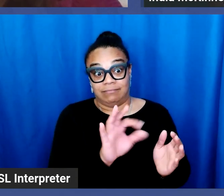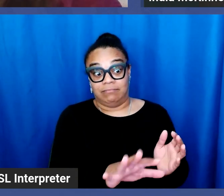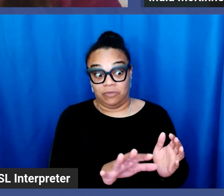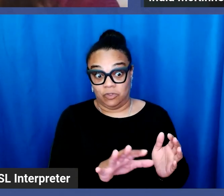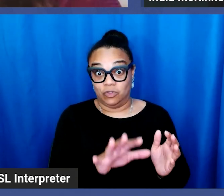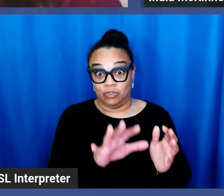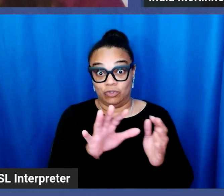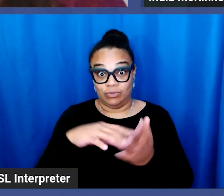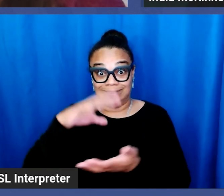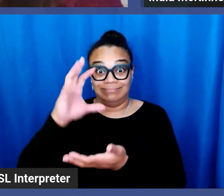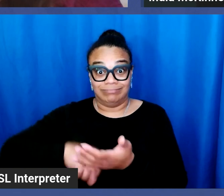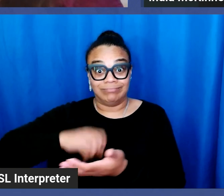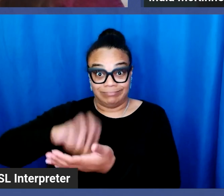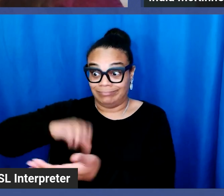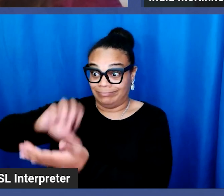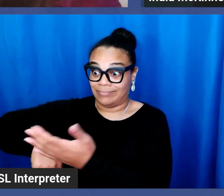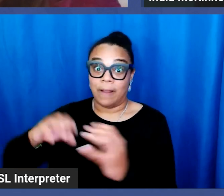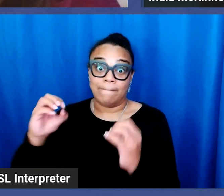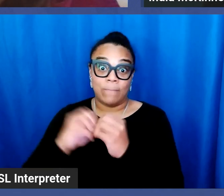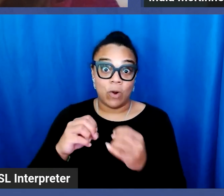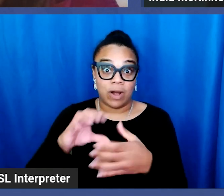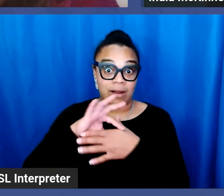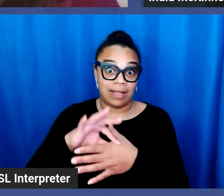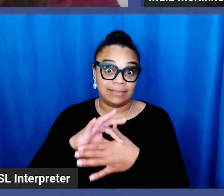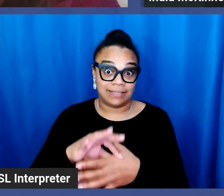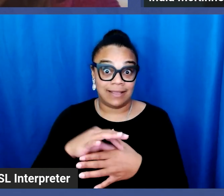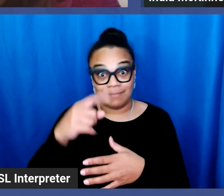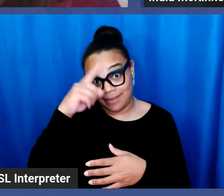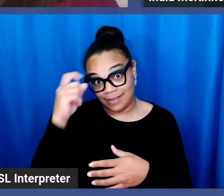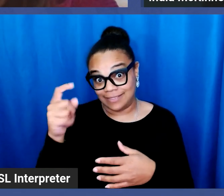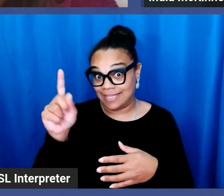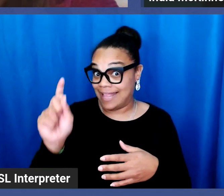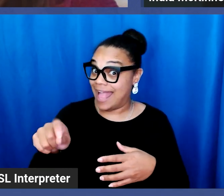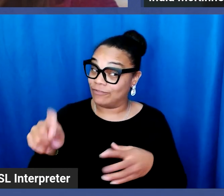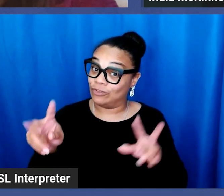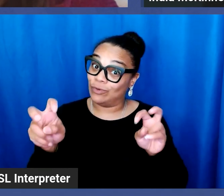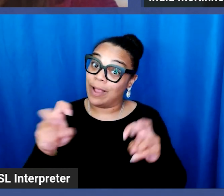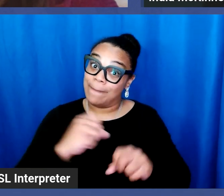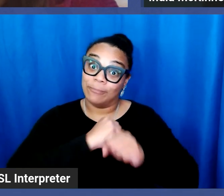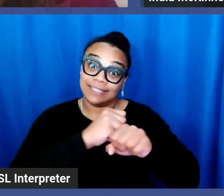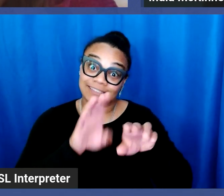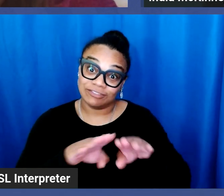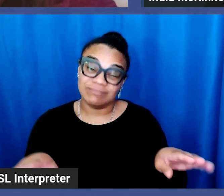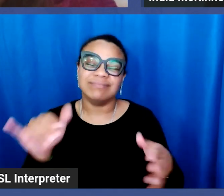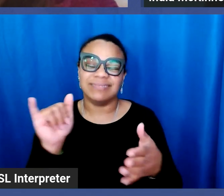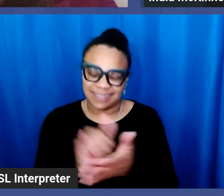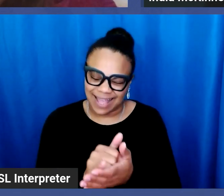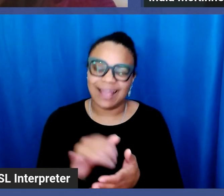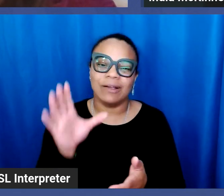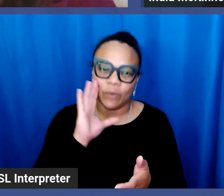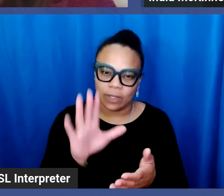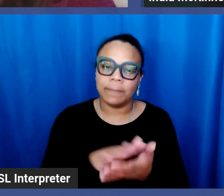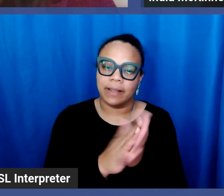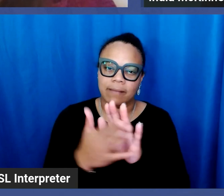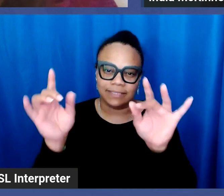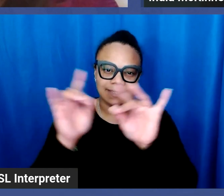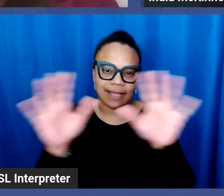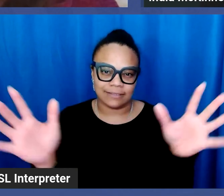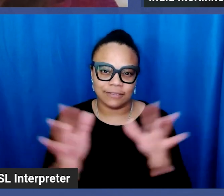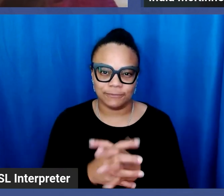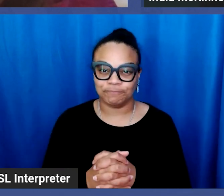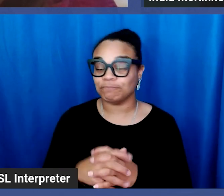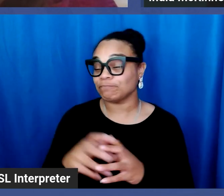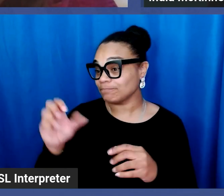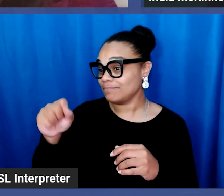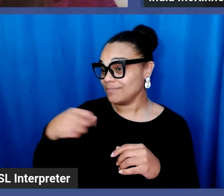in the name of protecting the children is just a recipe for disaster, in our view. Yeah, I mean, I think we would